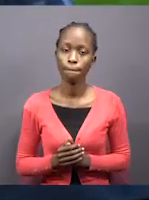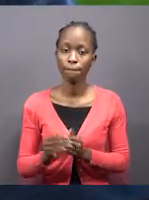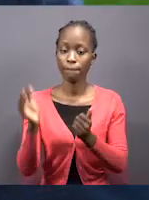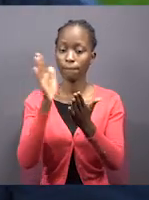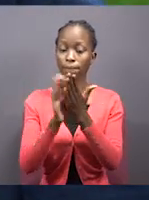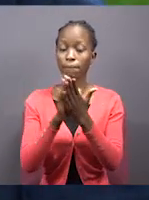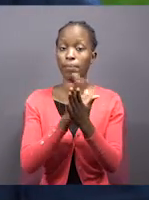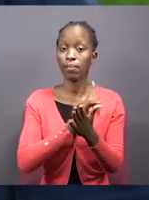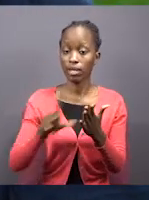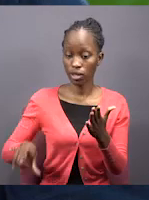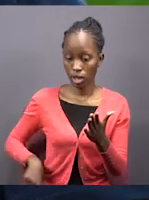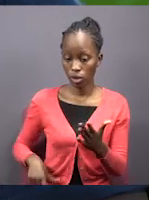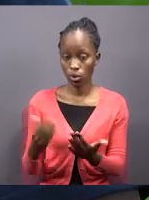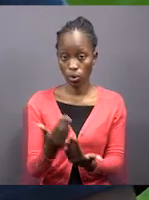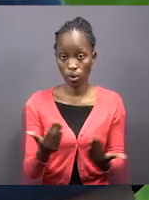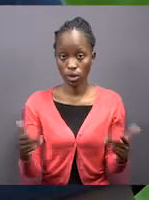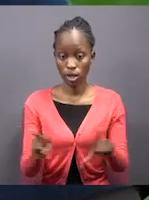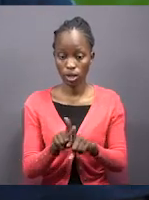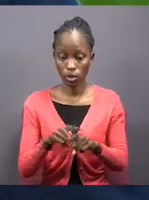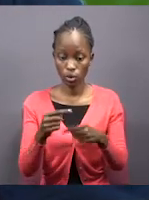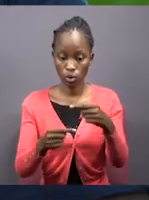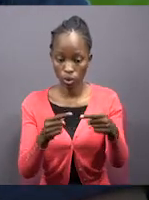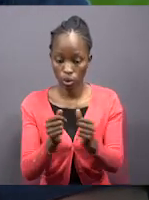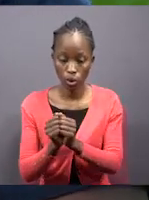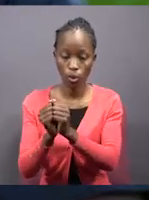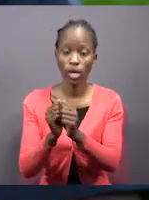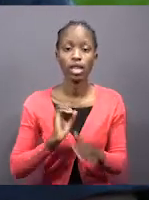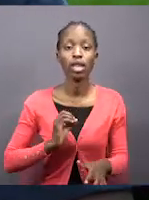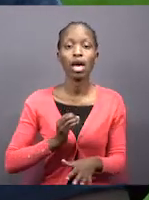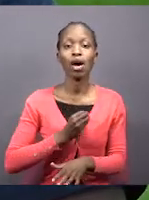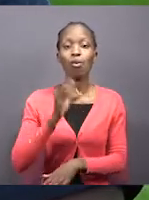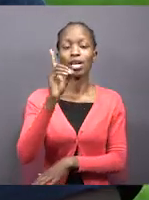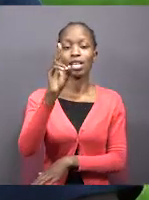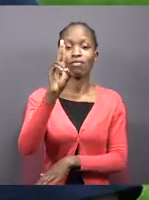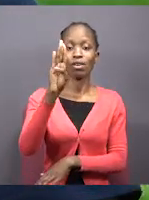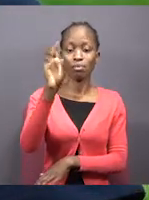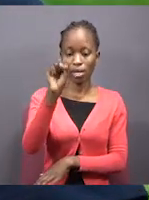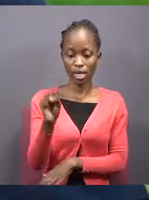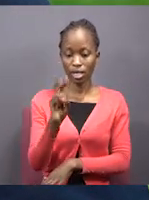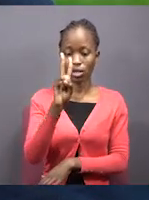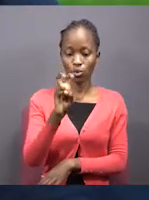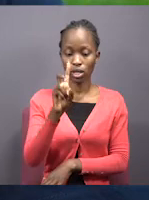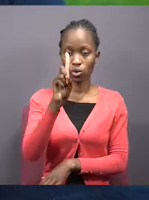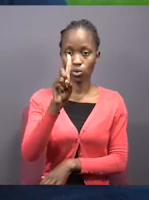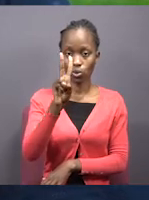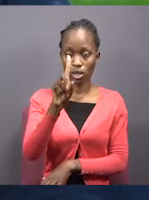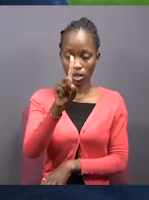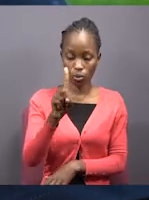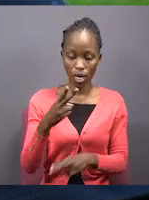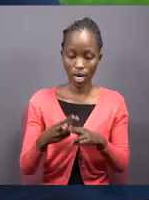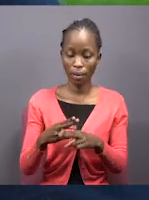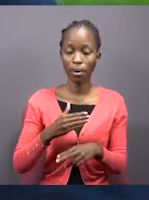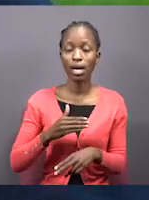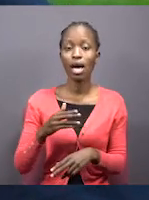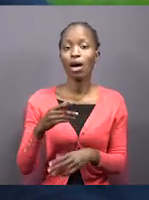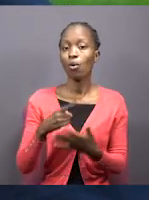continue with our DVBS 2021. My name is Alvis Karenga Karaoke. I